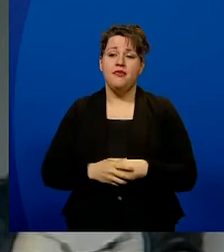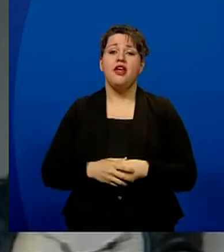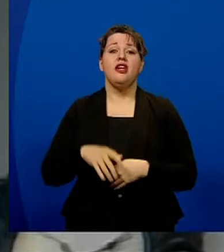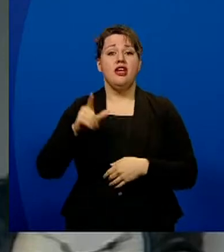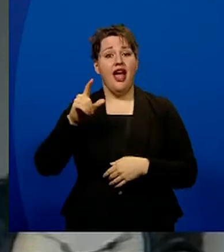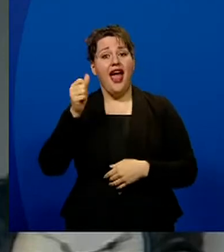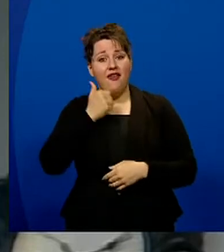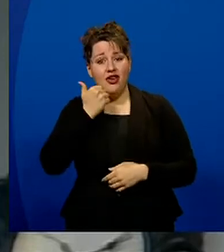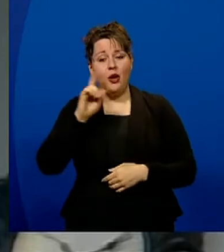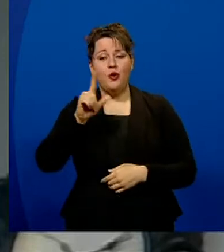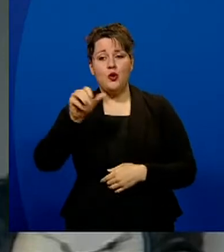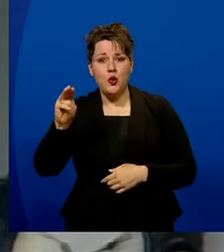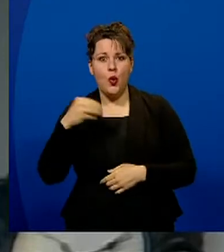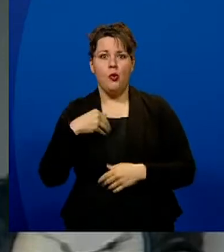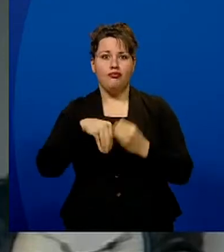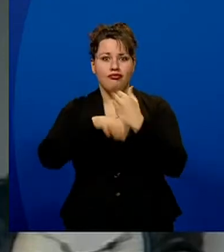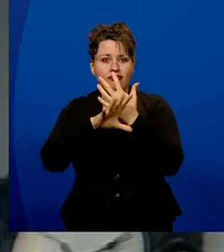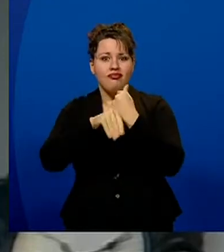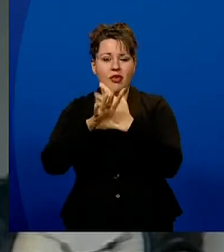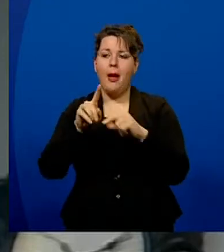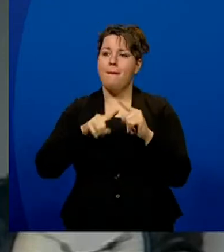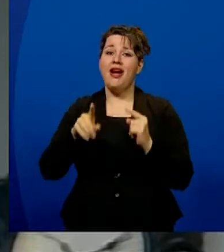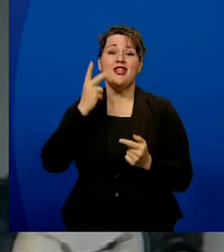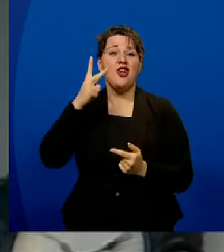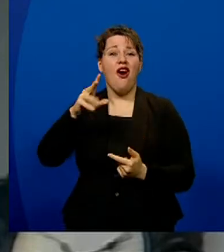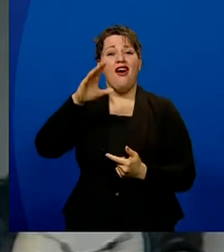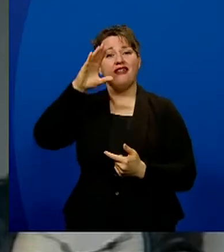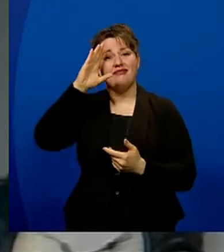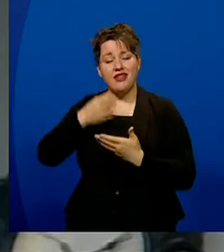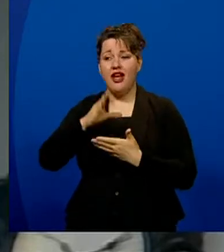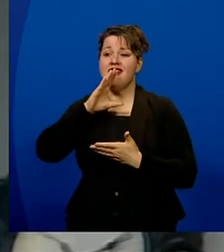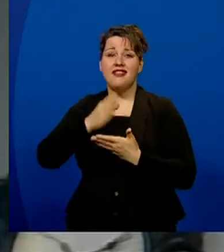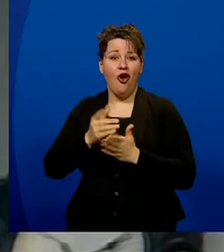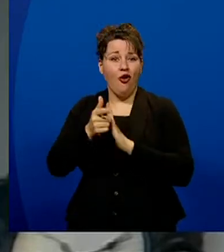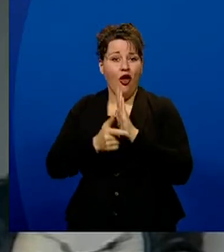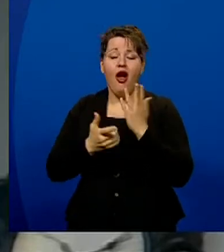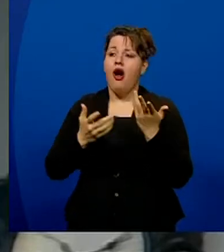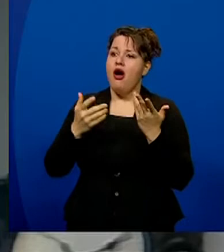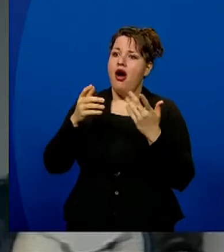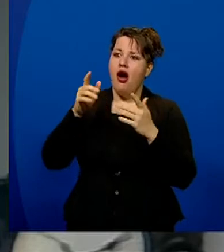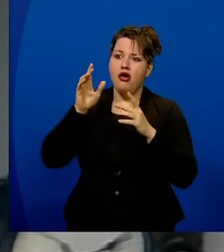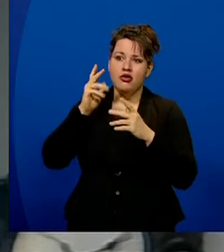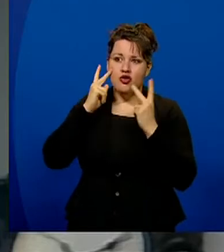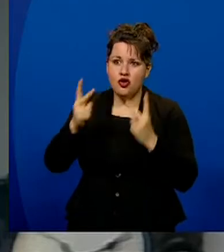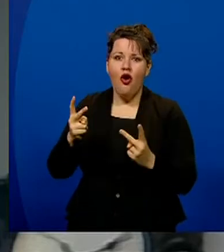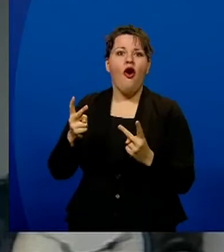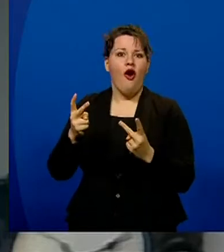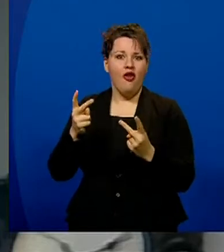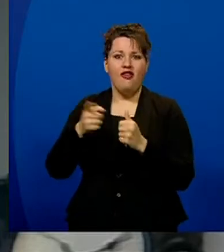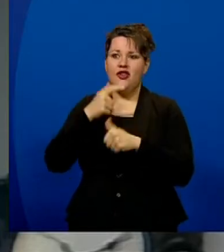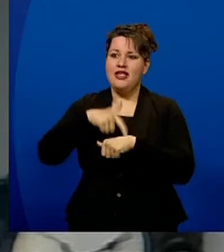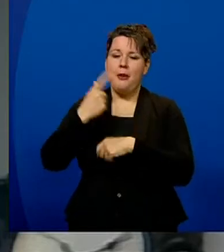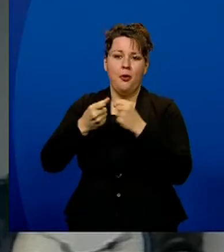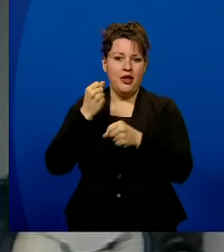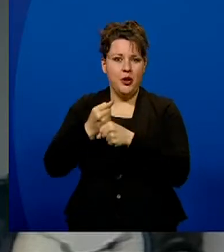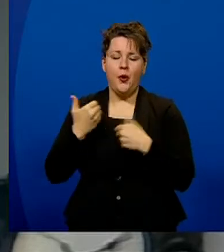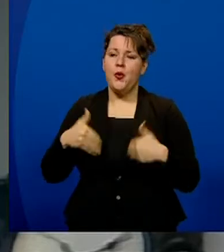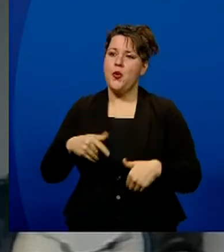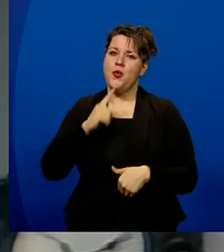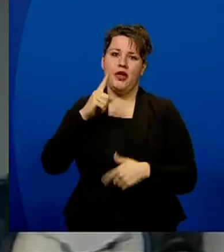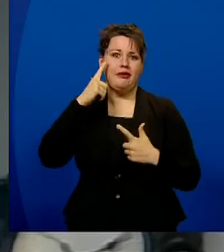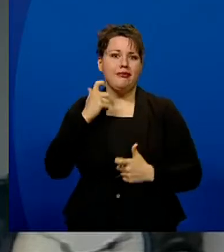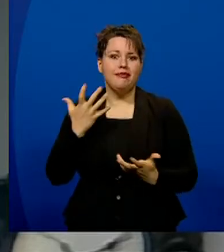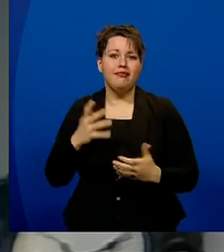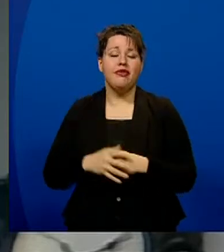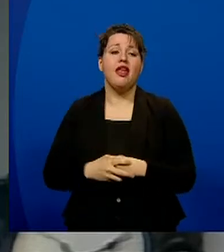in her eyes when she saw her son and daughter-in-law in person for the first time in a year. I witnessed a daughter come in to see her mom for the first time in the